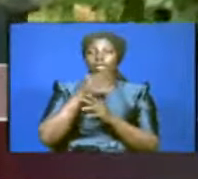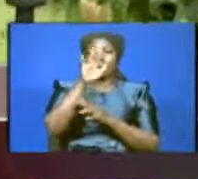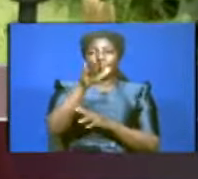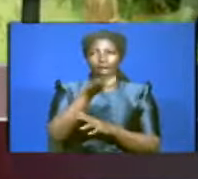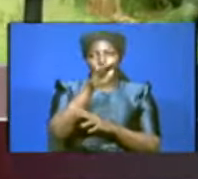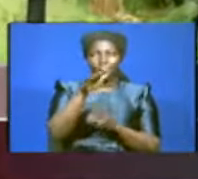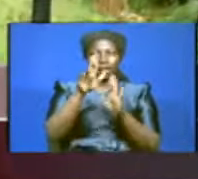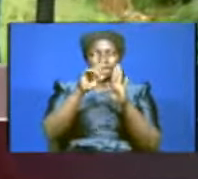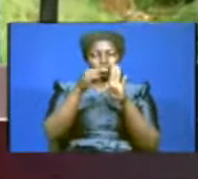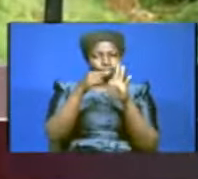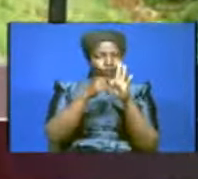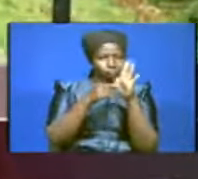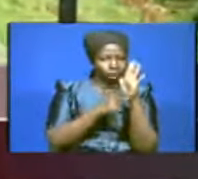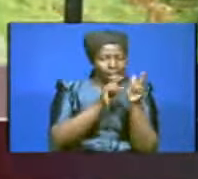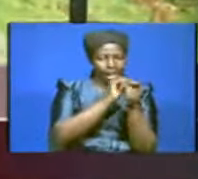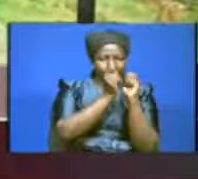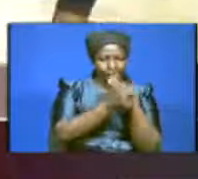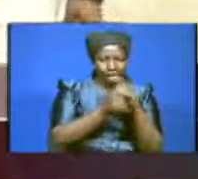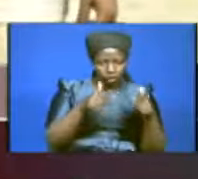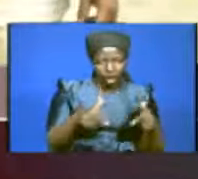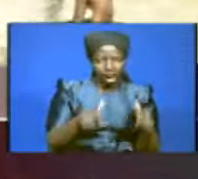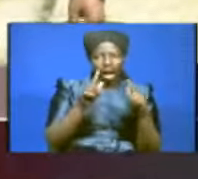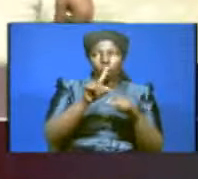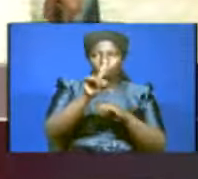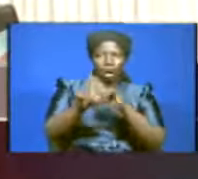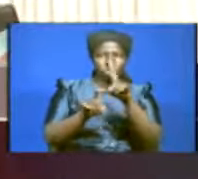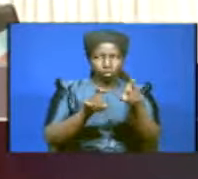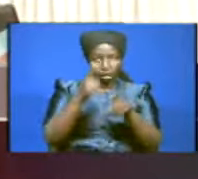question time for cabinet secretaries.